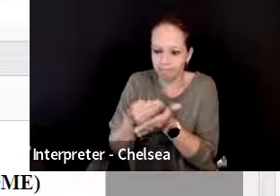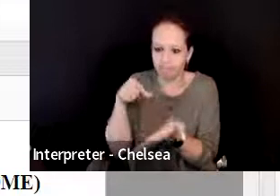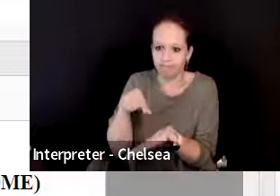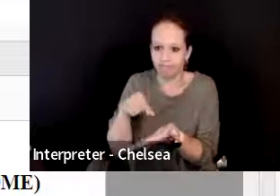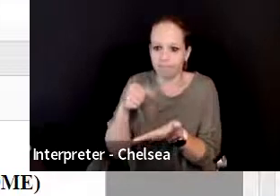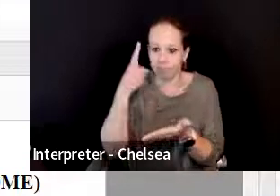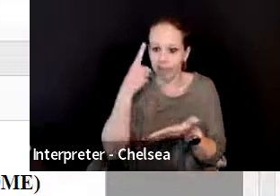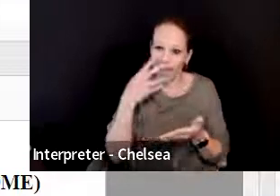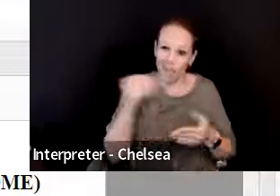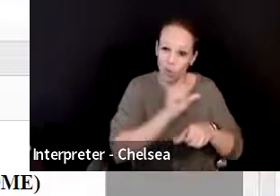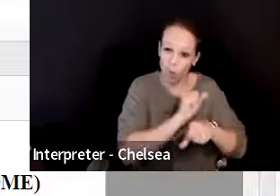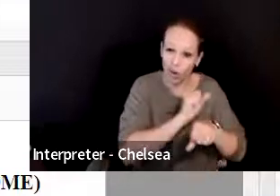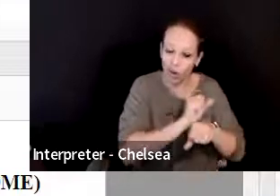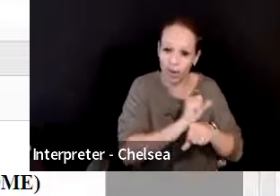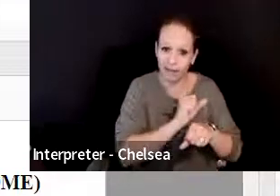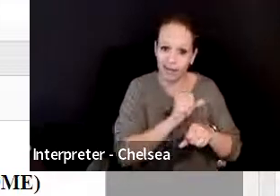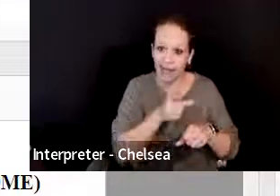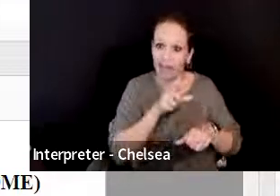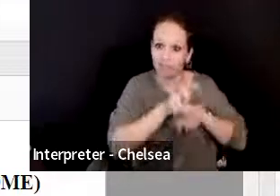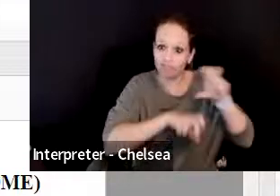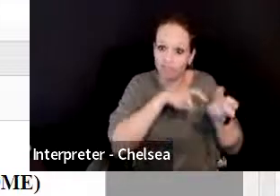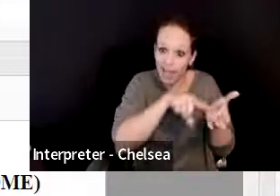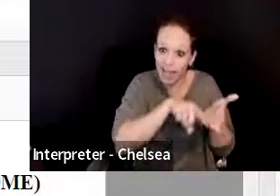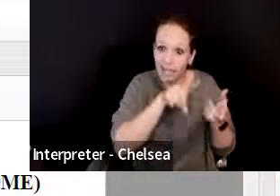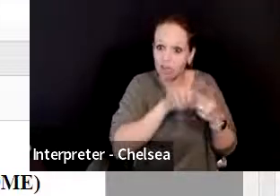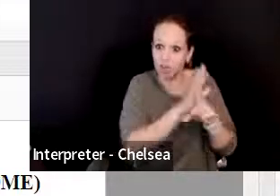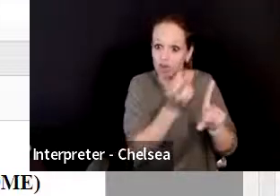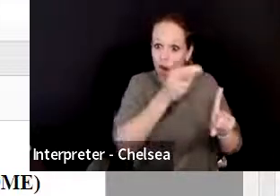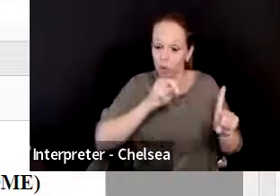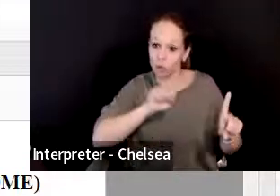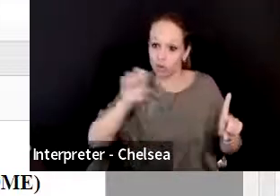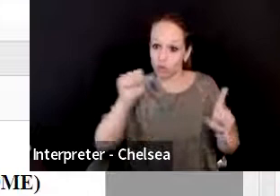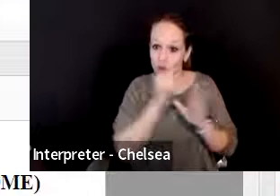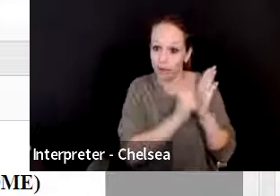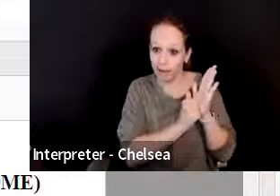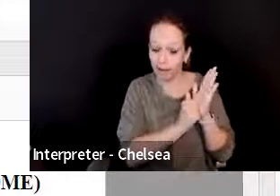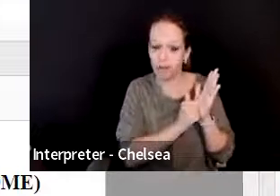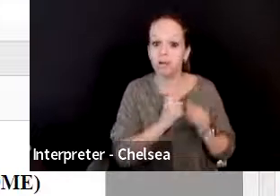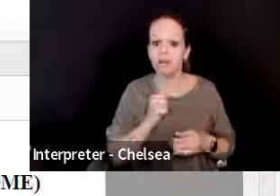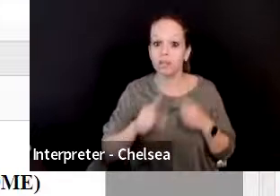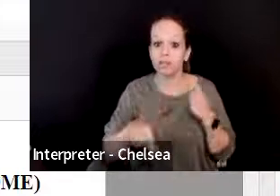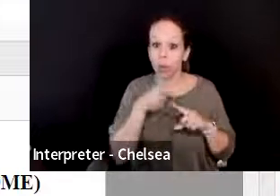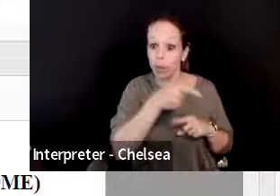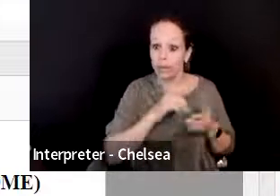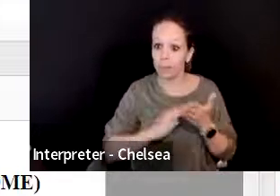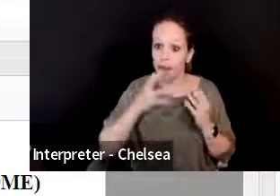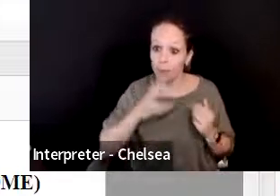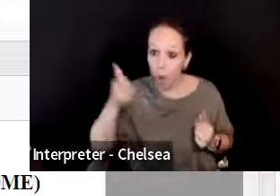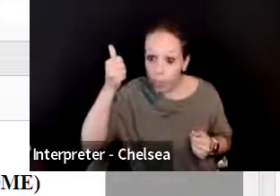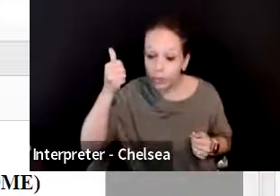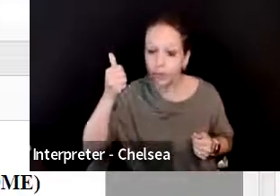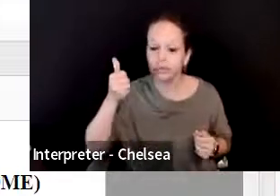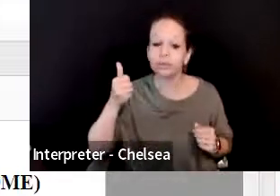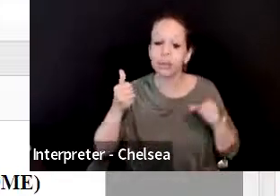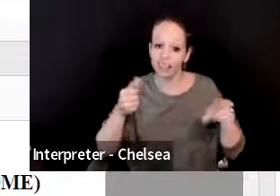Aaron, contributing to their own Social Security account. So when they get to be up in years, like myself, they will